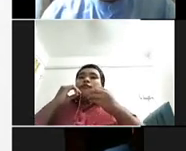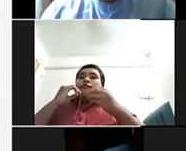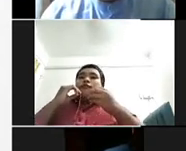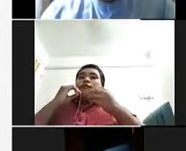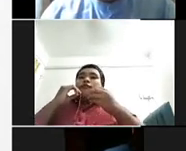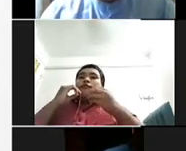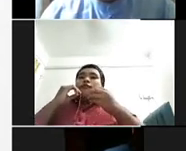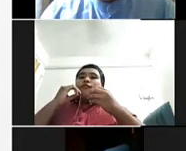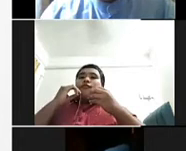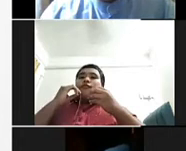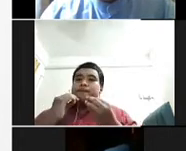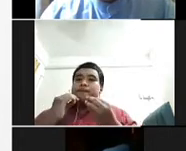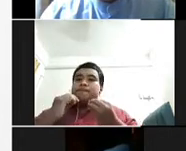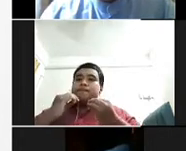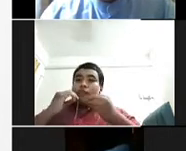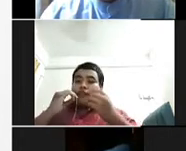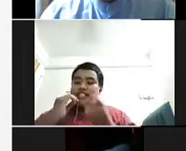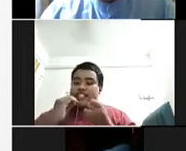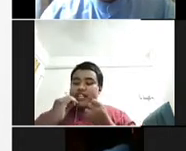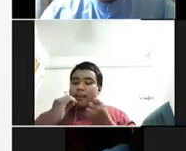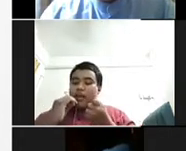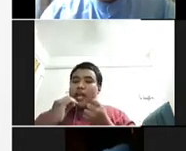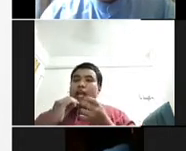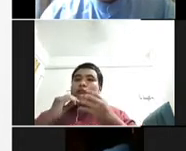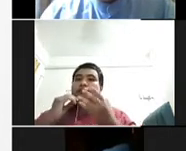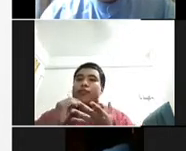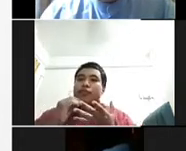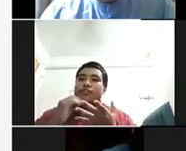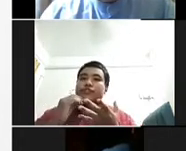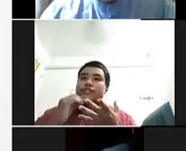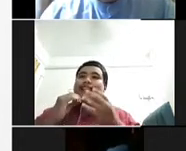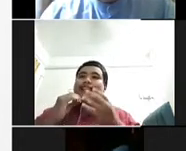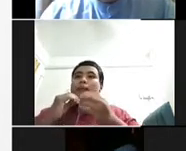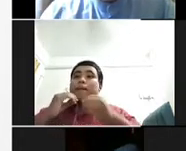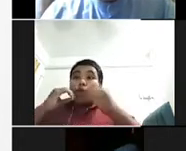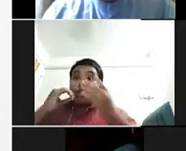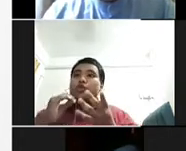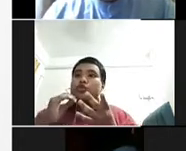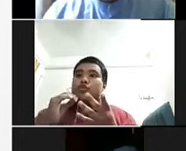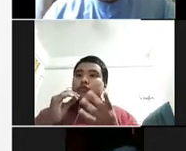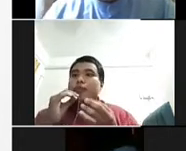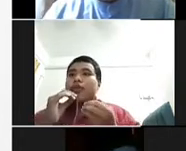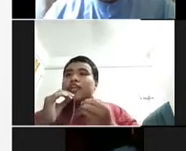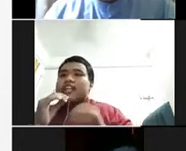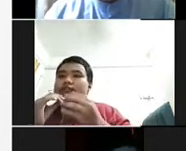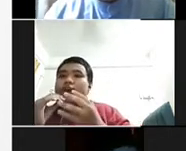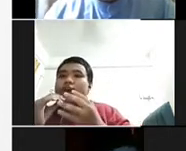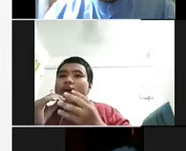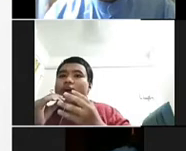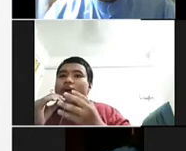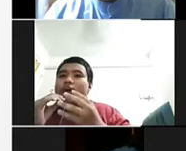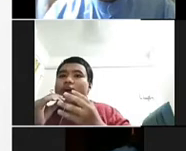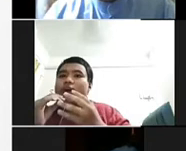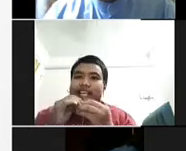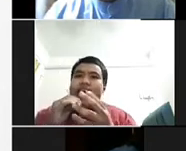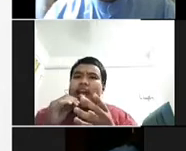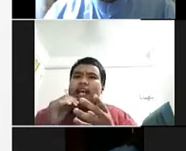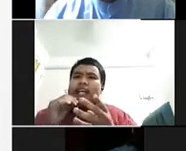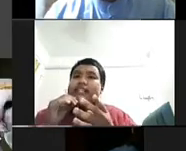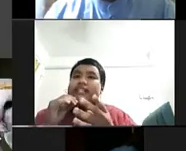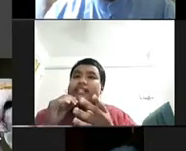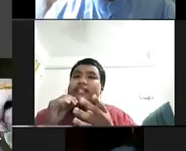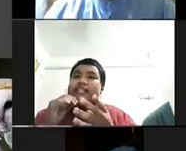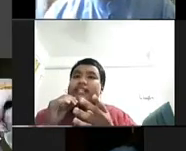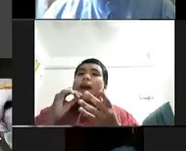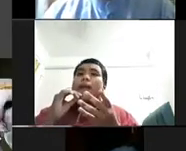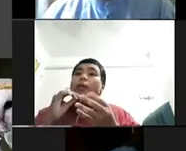from this information show that vegetable and fruits that produce from organic farming are healthier